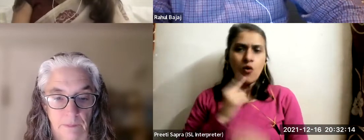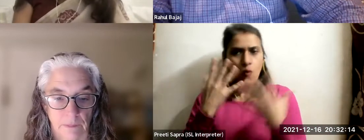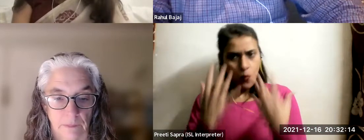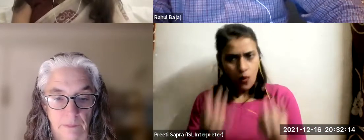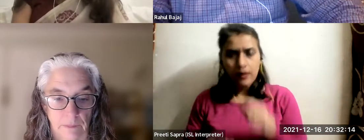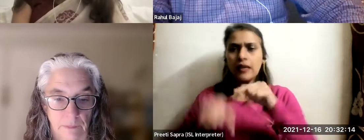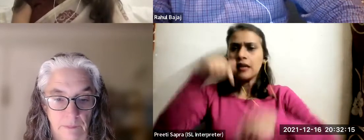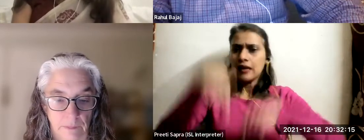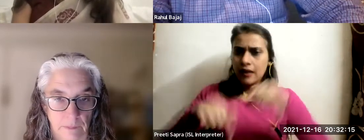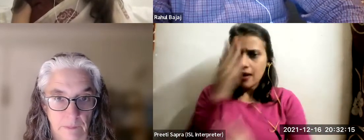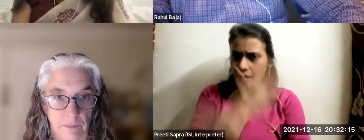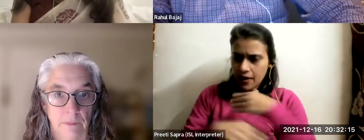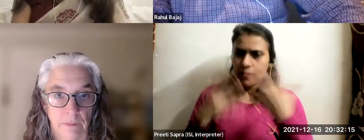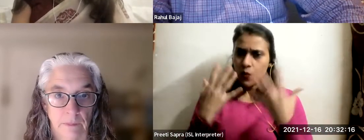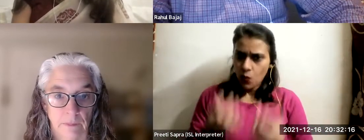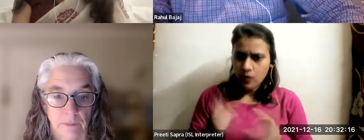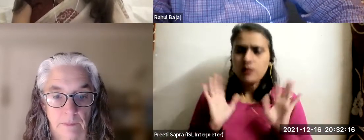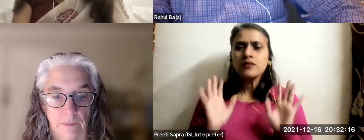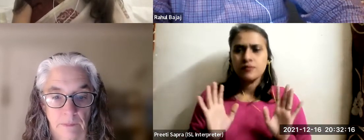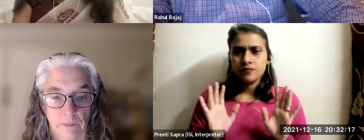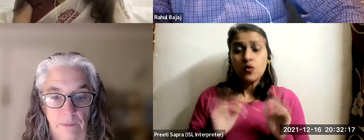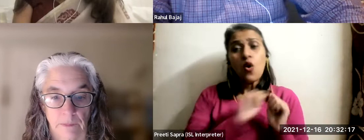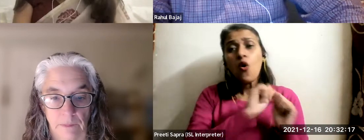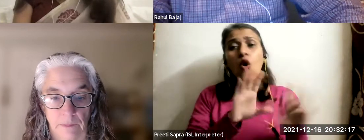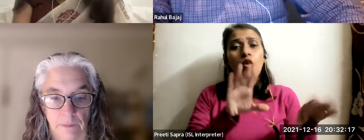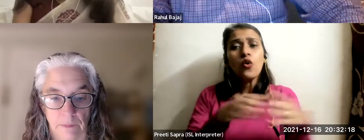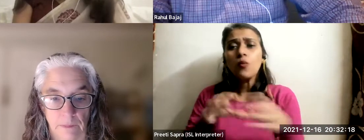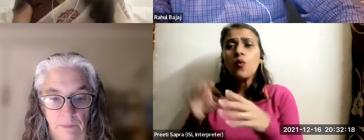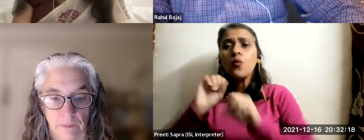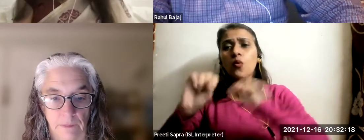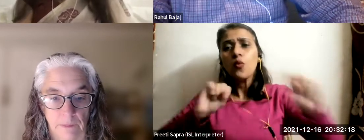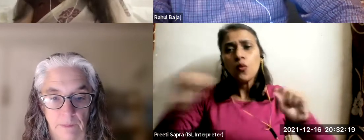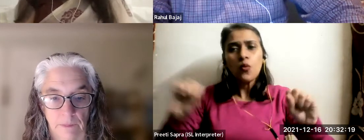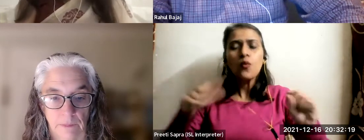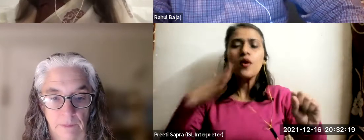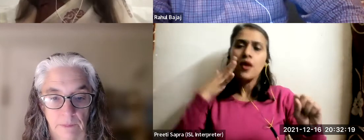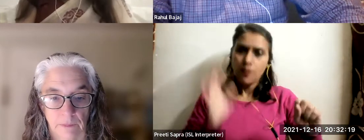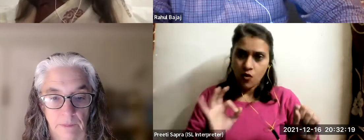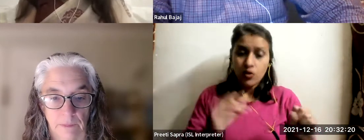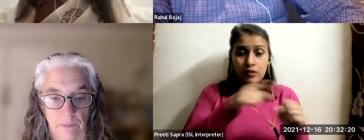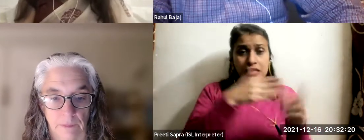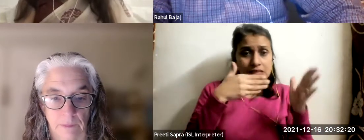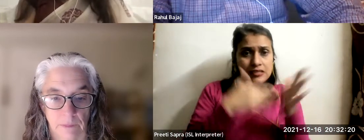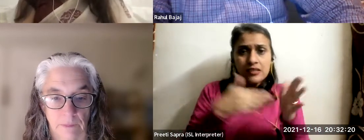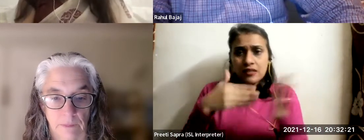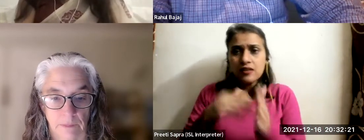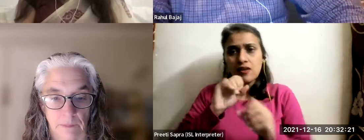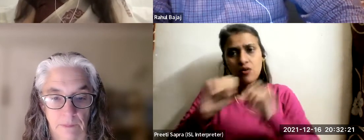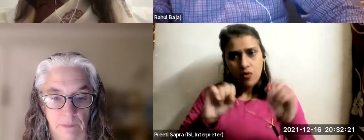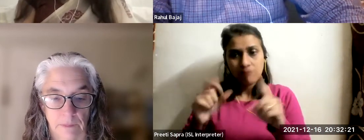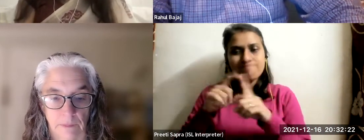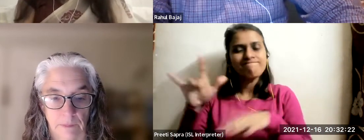physically challenged, we want this. If every group will come and knock on their door, we're going to have a problem, especially in the case of